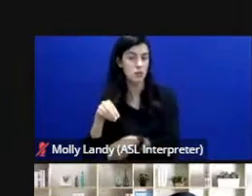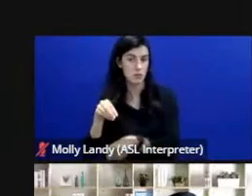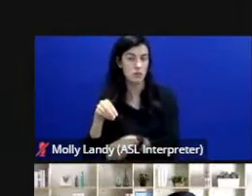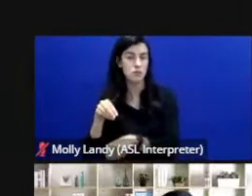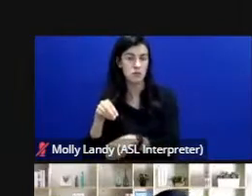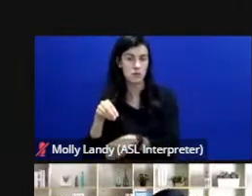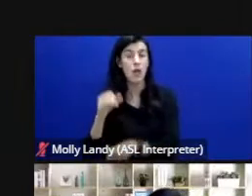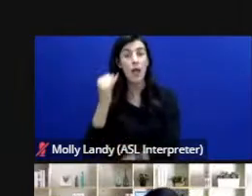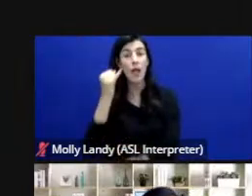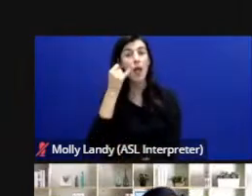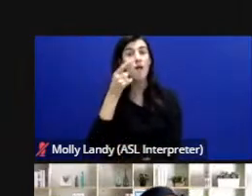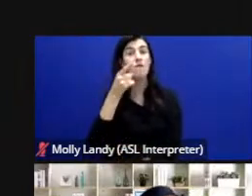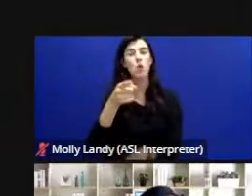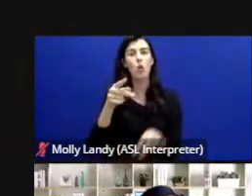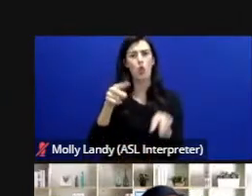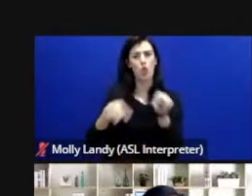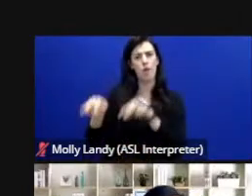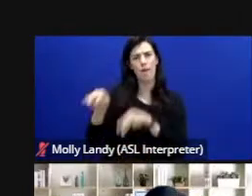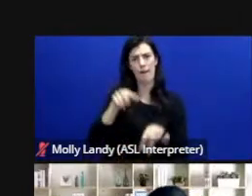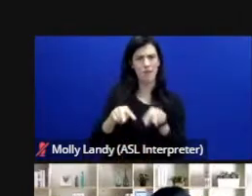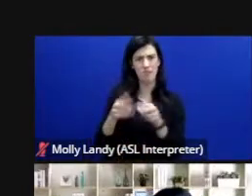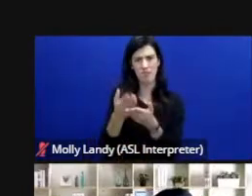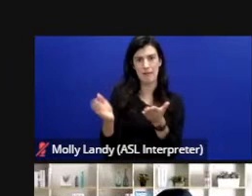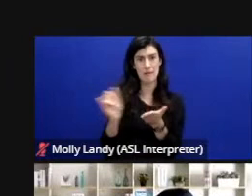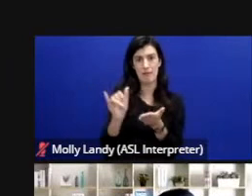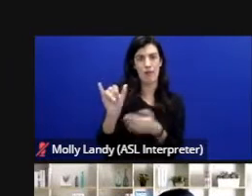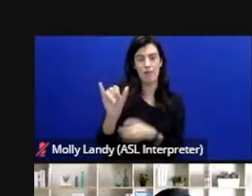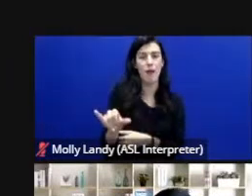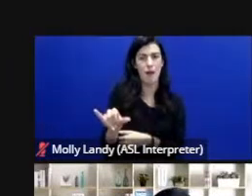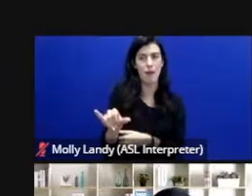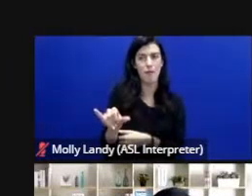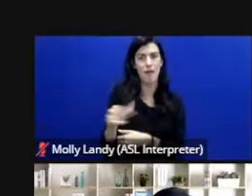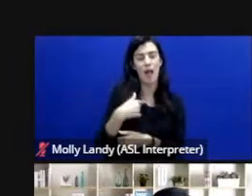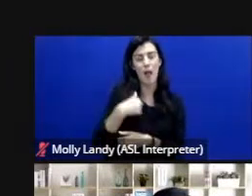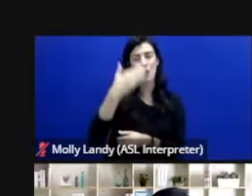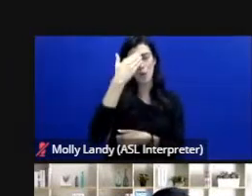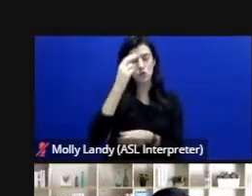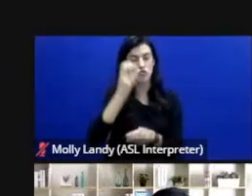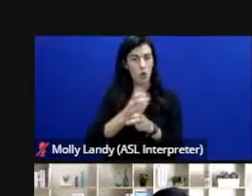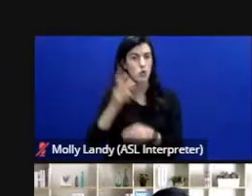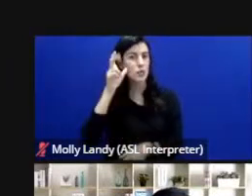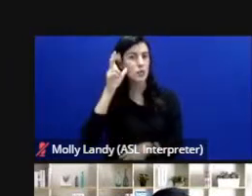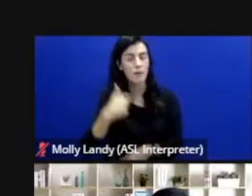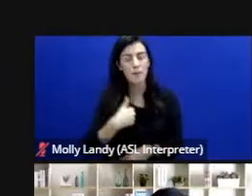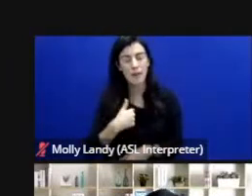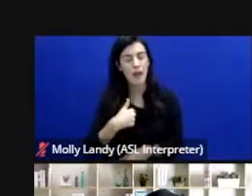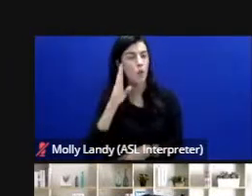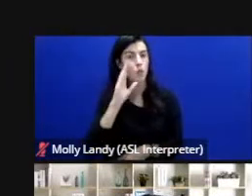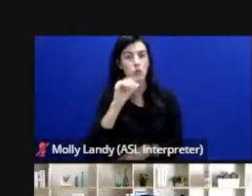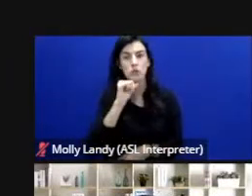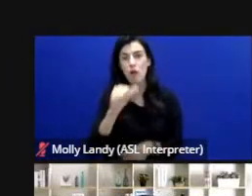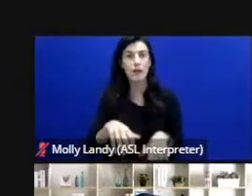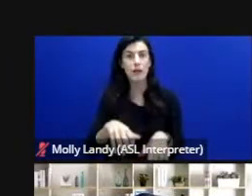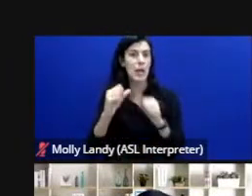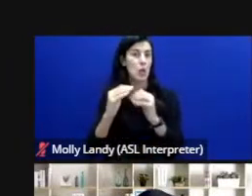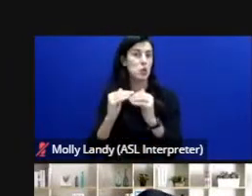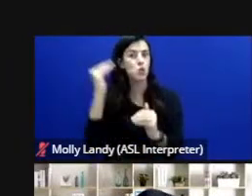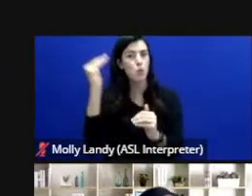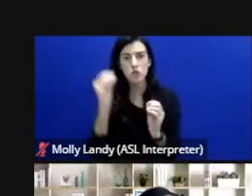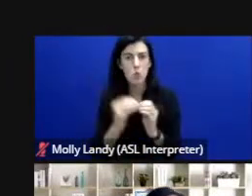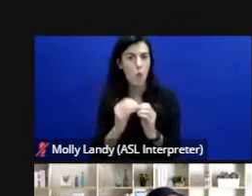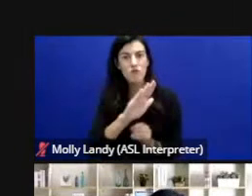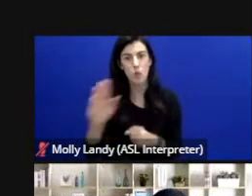So if you look at things like that, I know it's hard to hear me. I won't take too much more of your